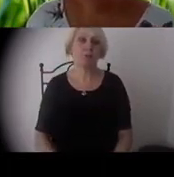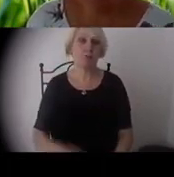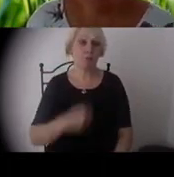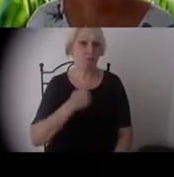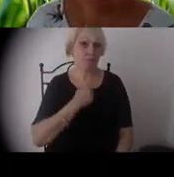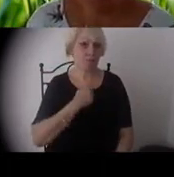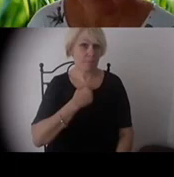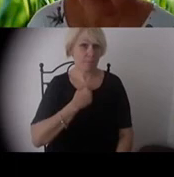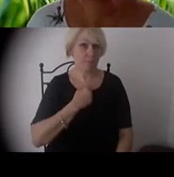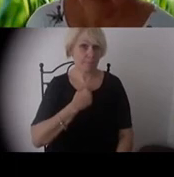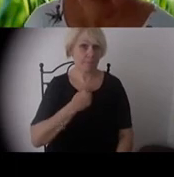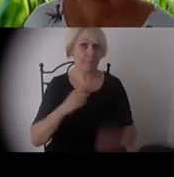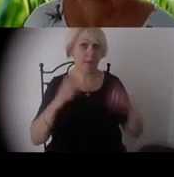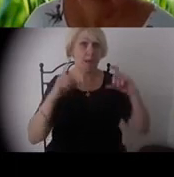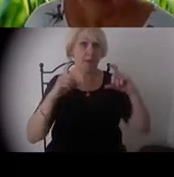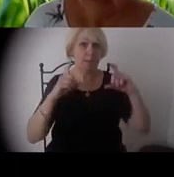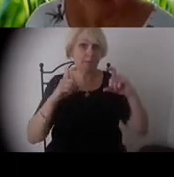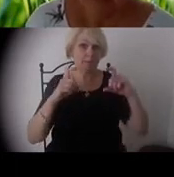got